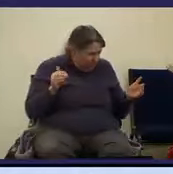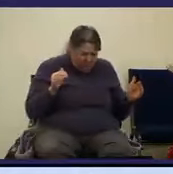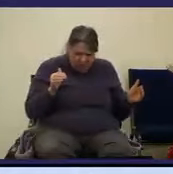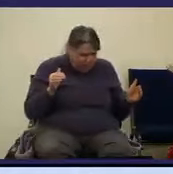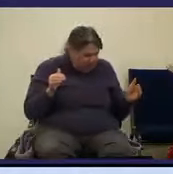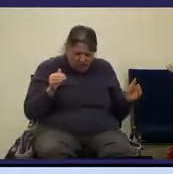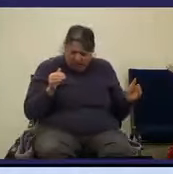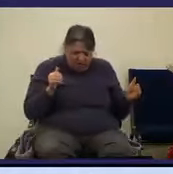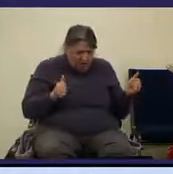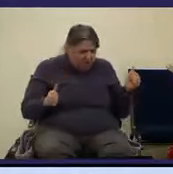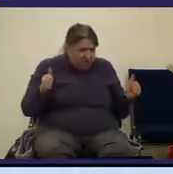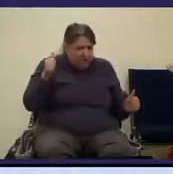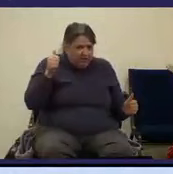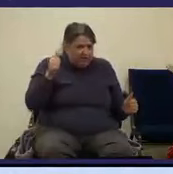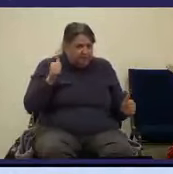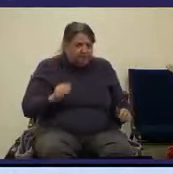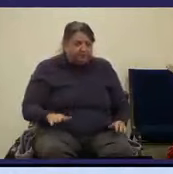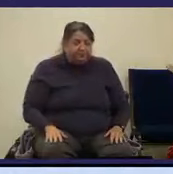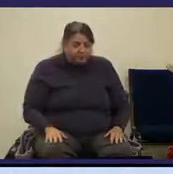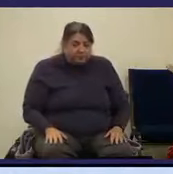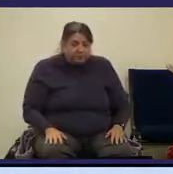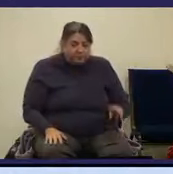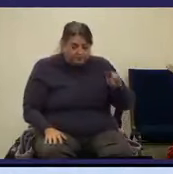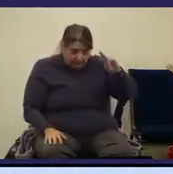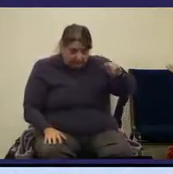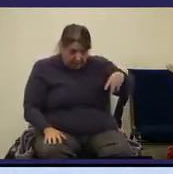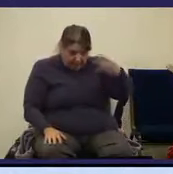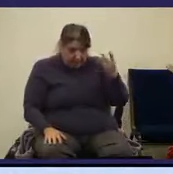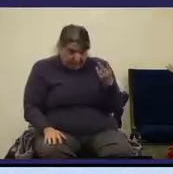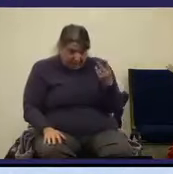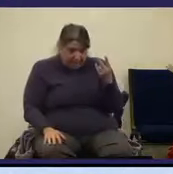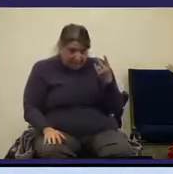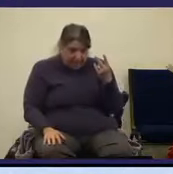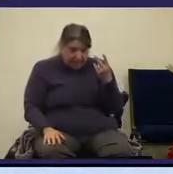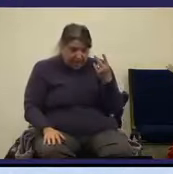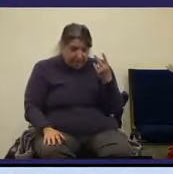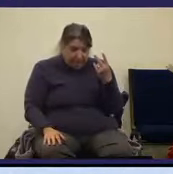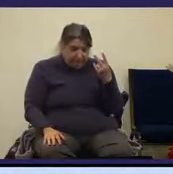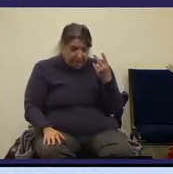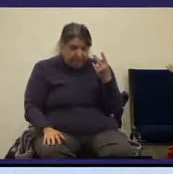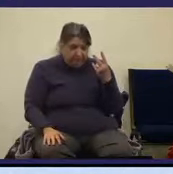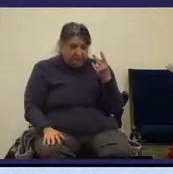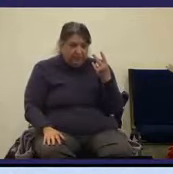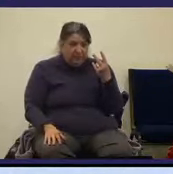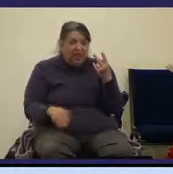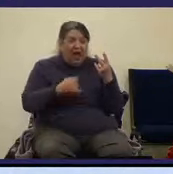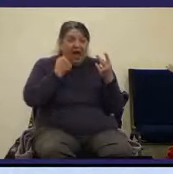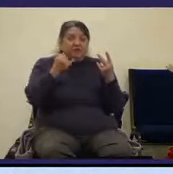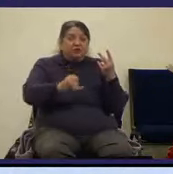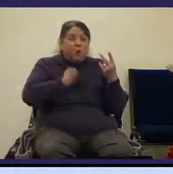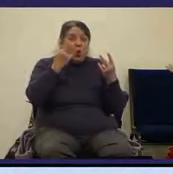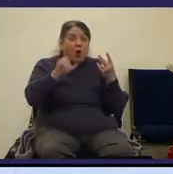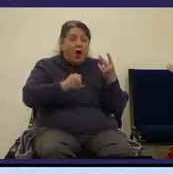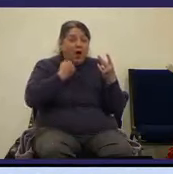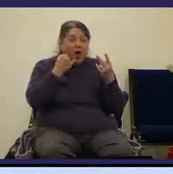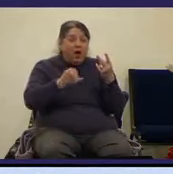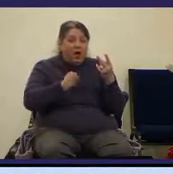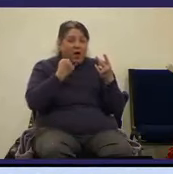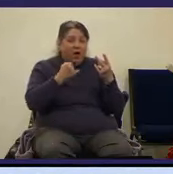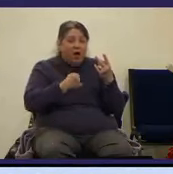Secondly, up on the screen, there is joy in knowing you're never alone. He's always with